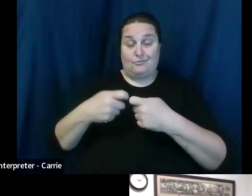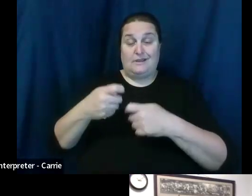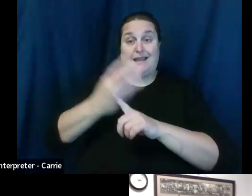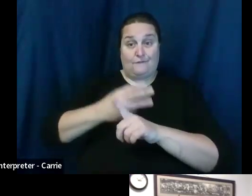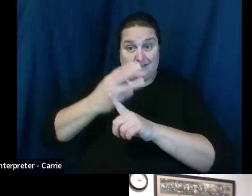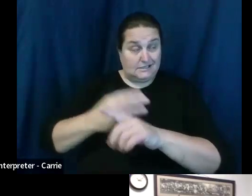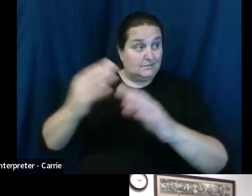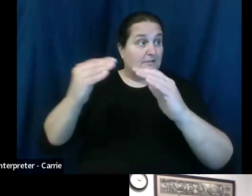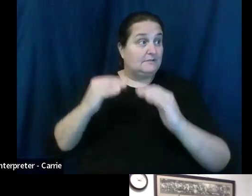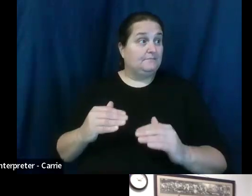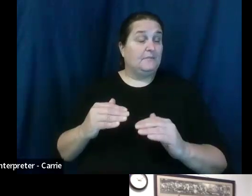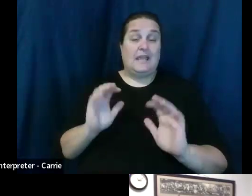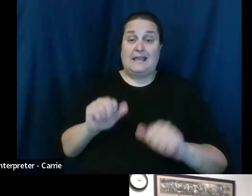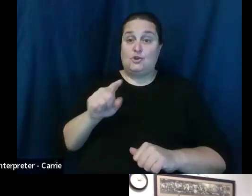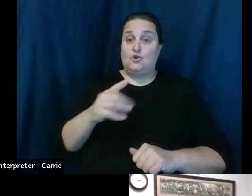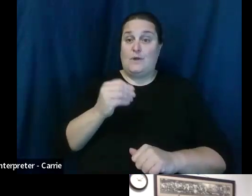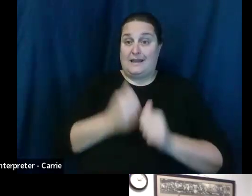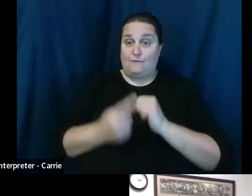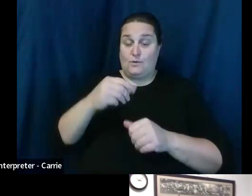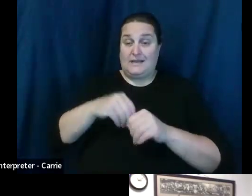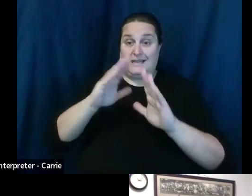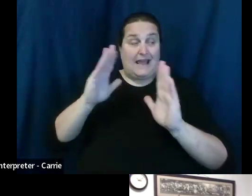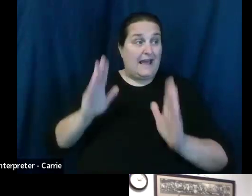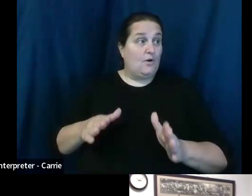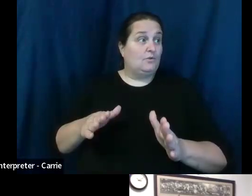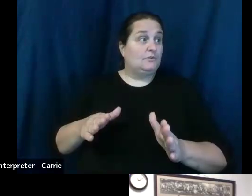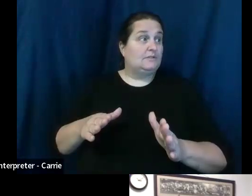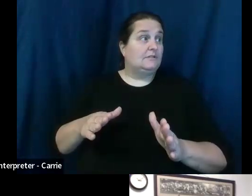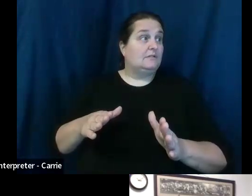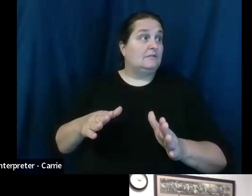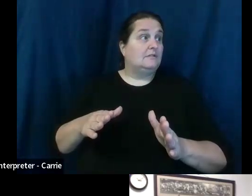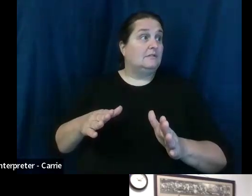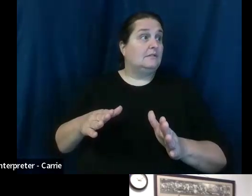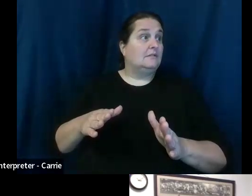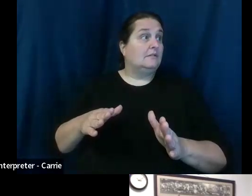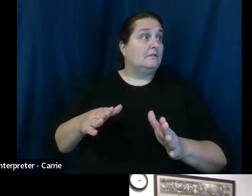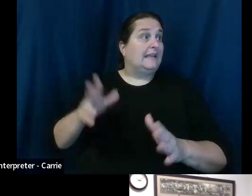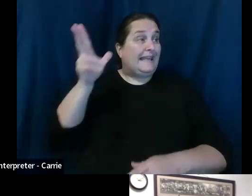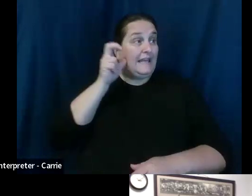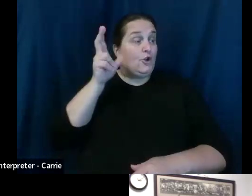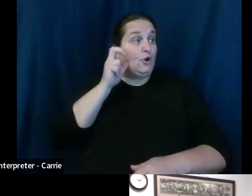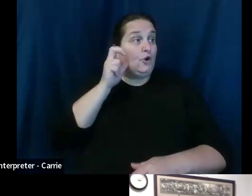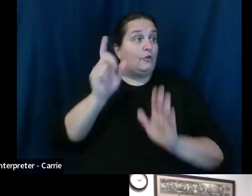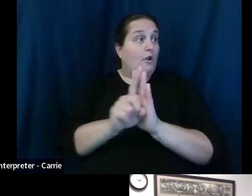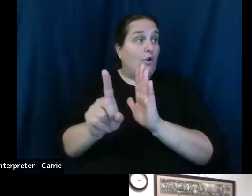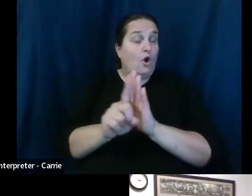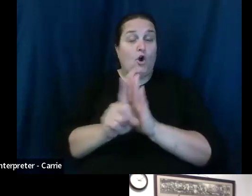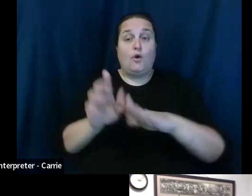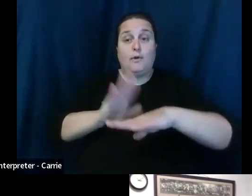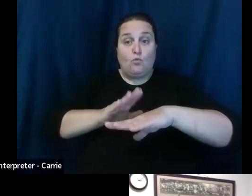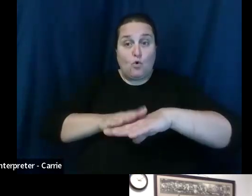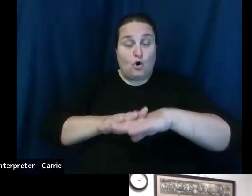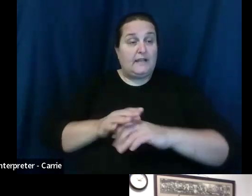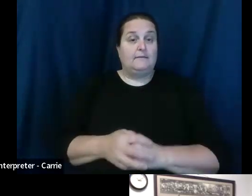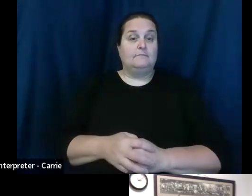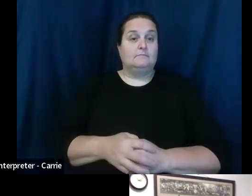you and everyone in your household hear the smoke detector, building warning system, or community warning sirens?